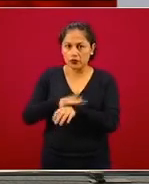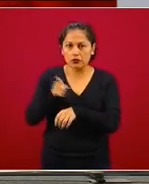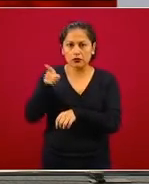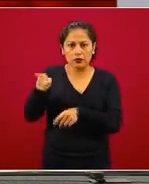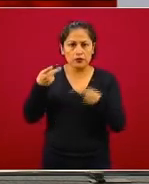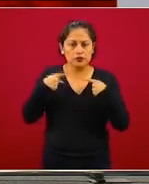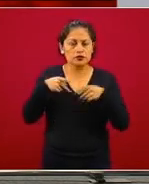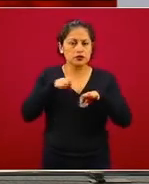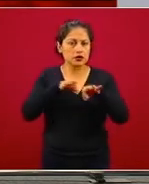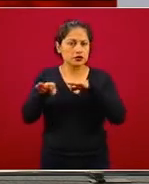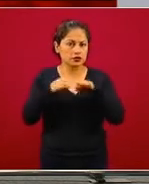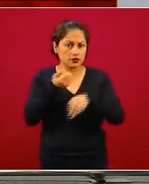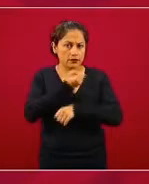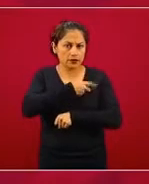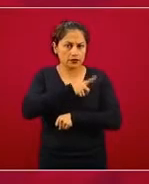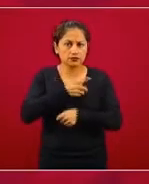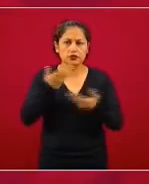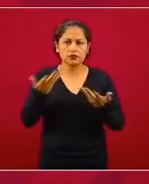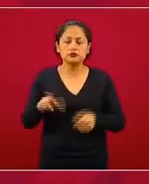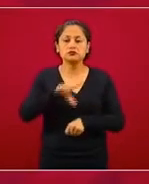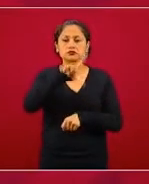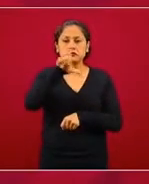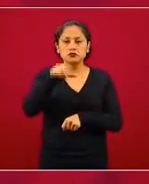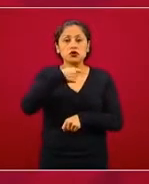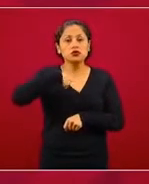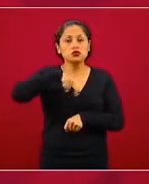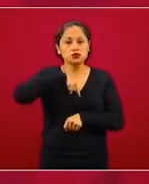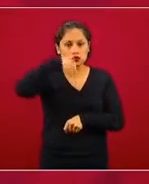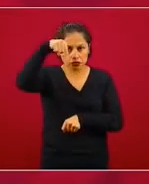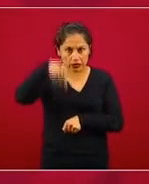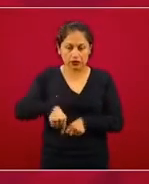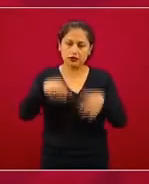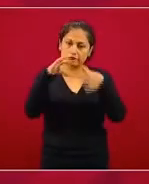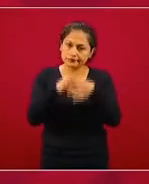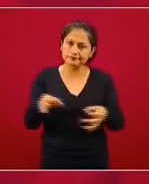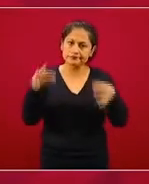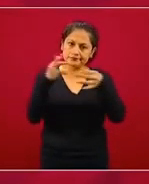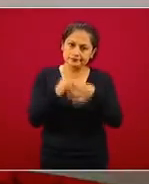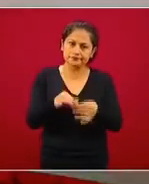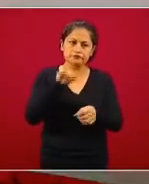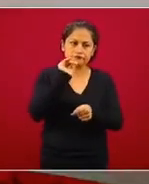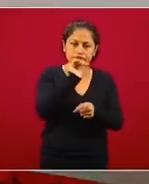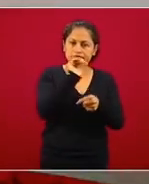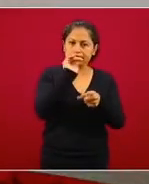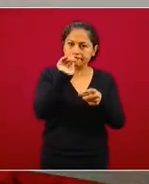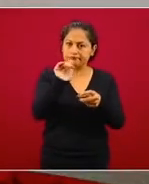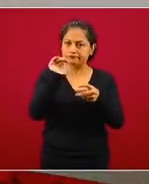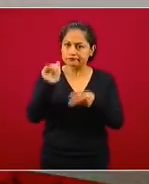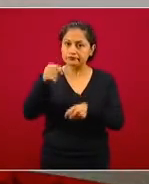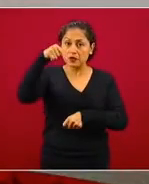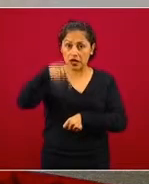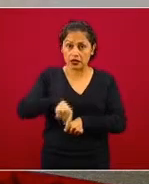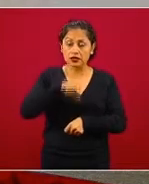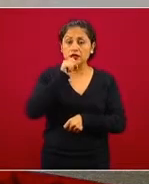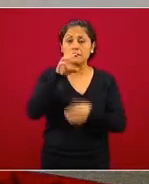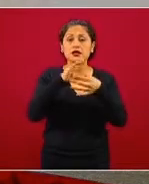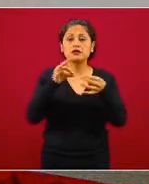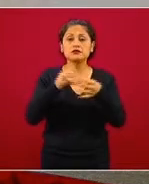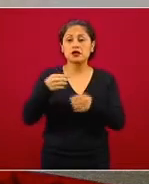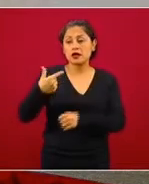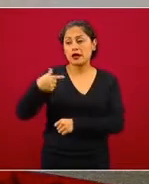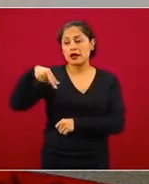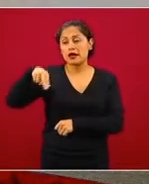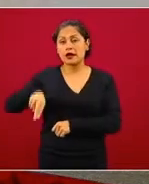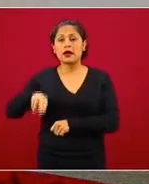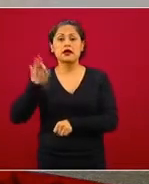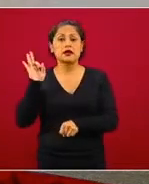this Después se pattern estabilizó, was tuvimos a varias rapid intervenciones que aquí se han ascension comentado, pattern that was las que dependen de la going, Guardia taking the shape of the Nacional, pandemic curve. también la And